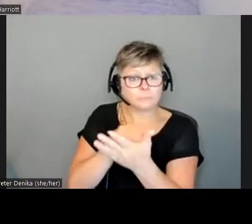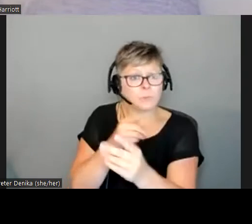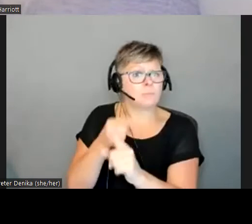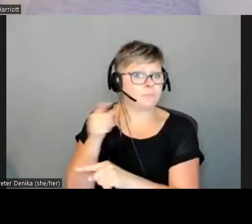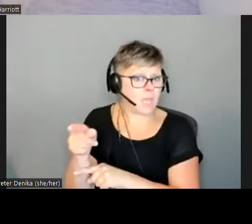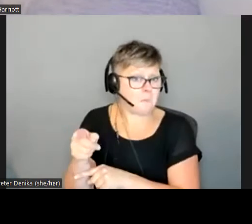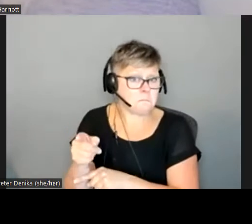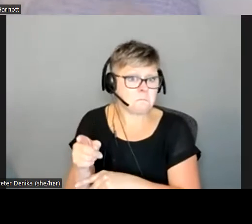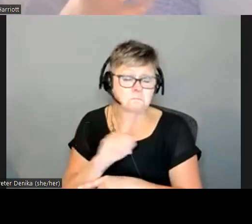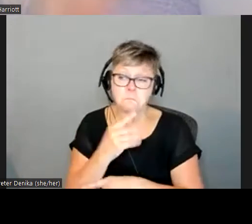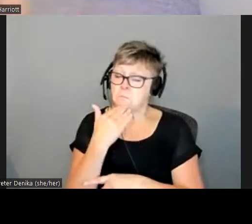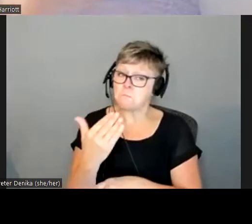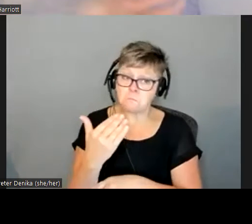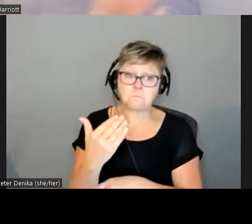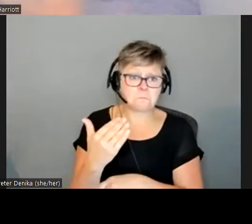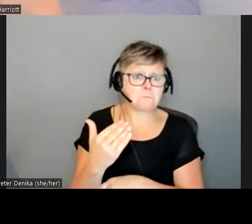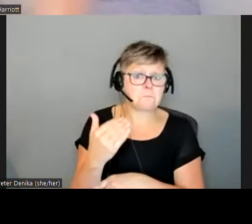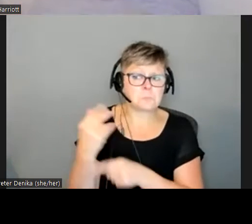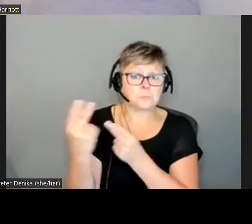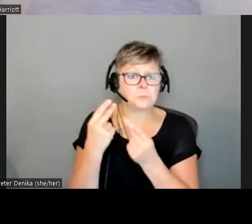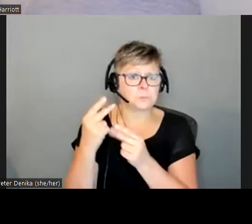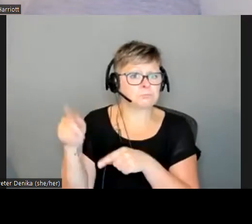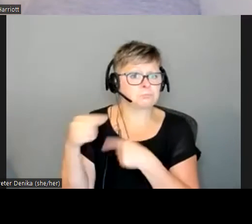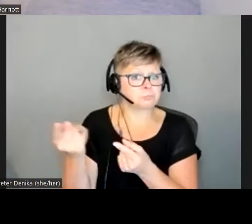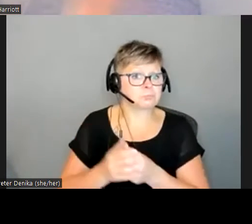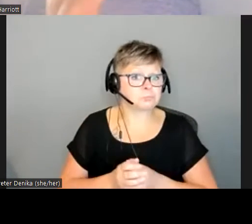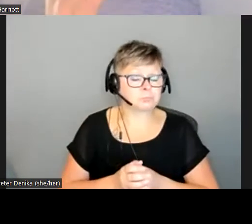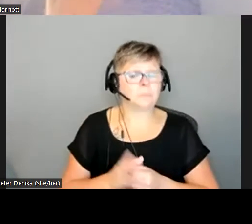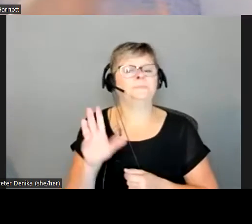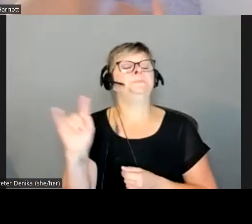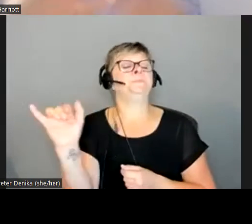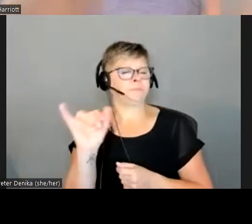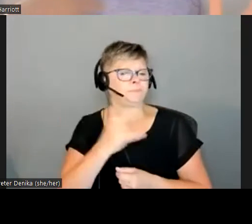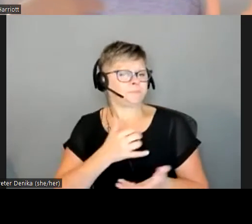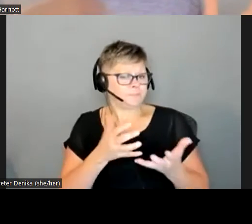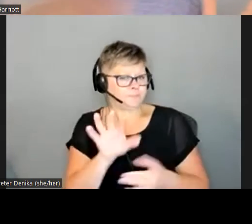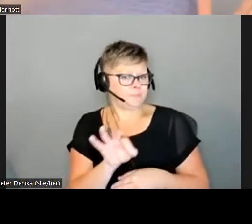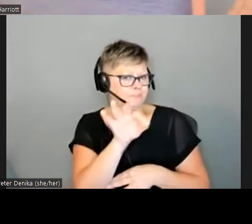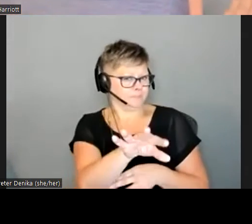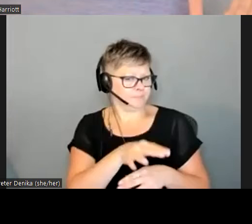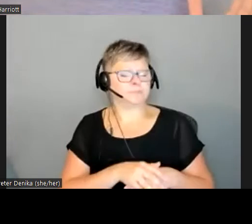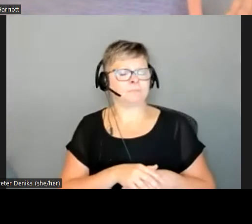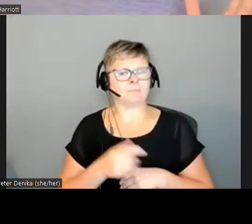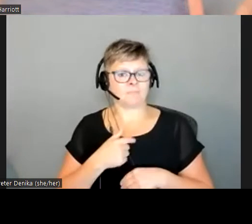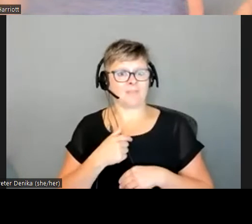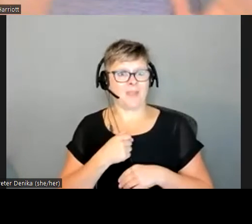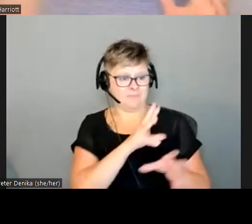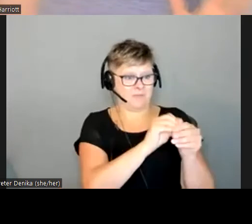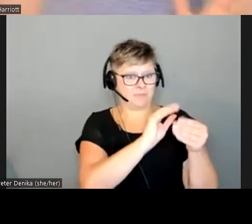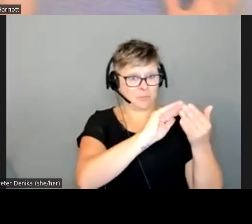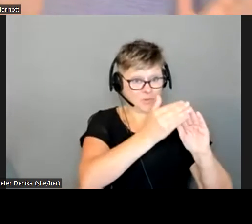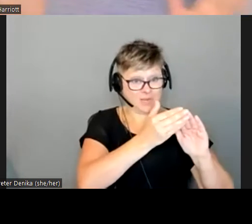work. But I also just want to mention that being someone who's been in community and now in